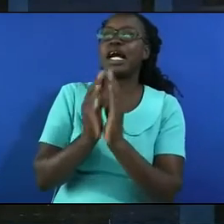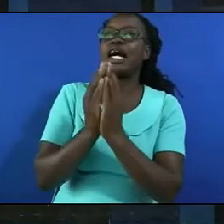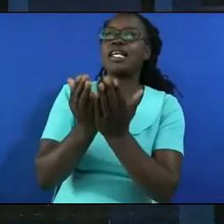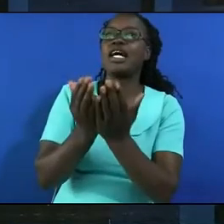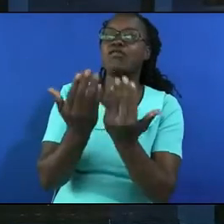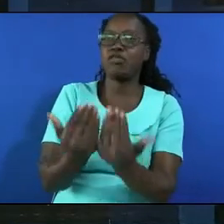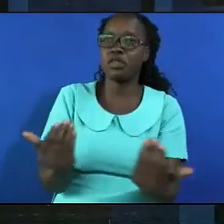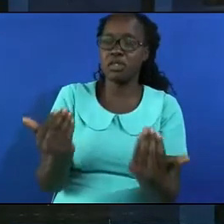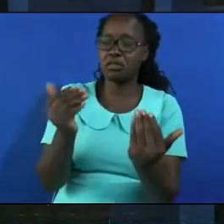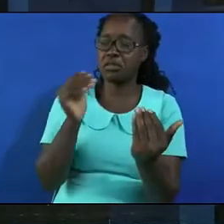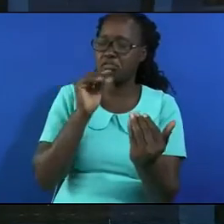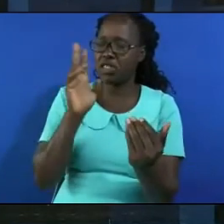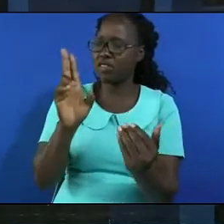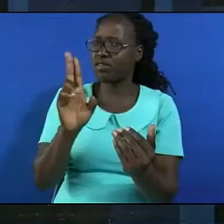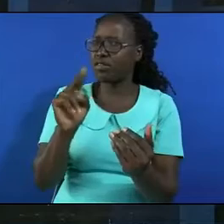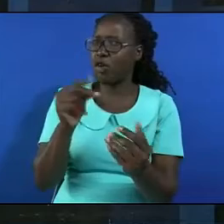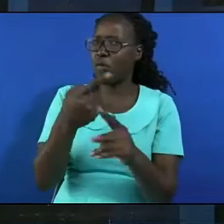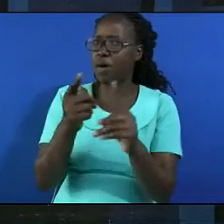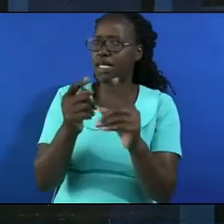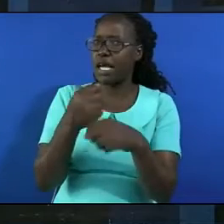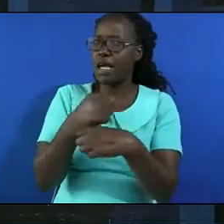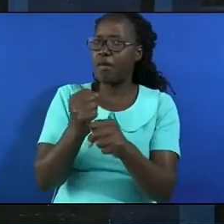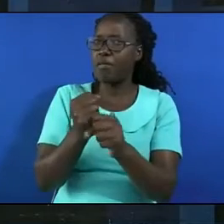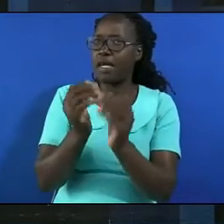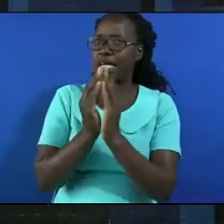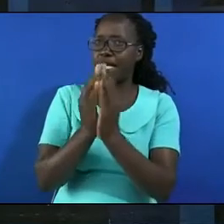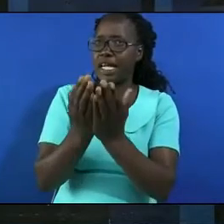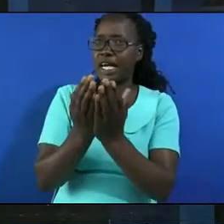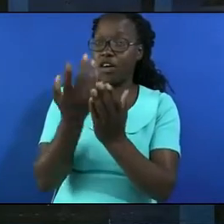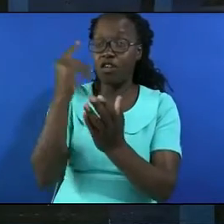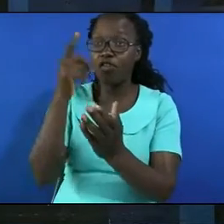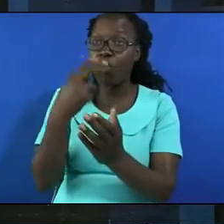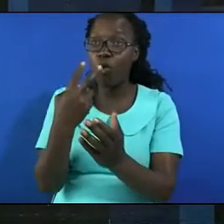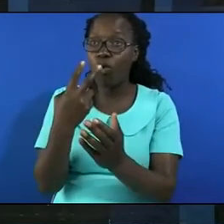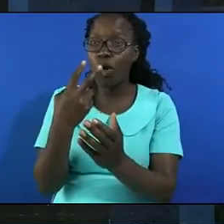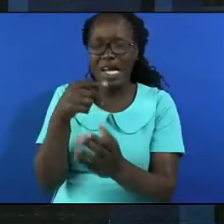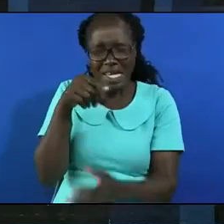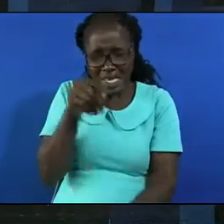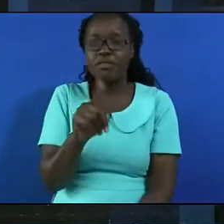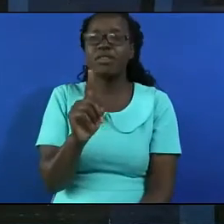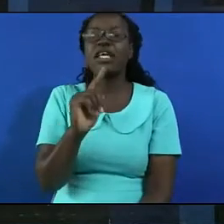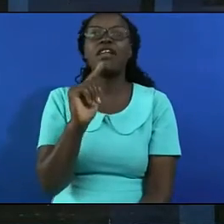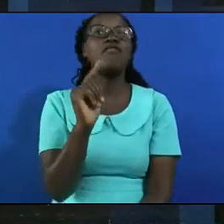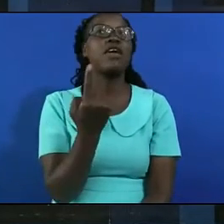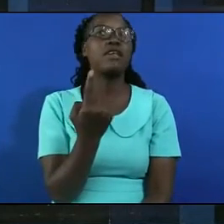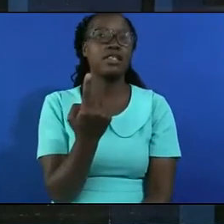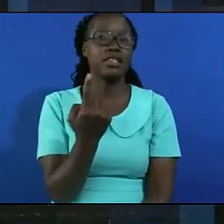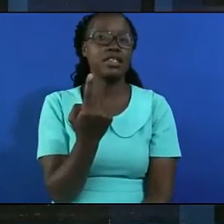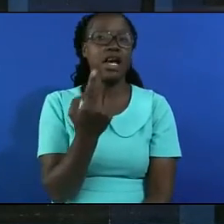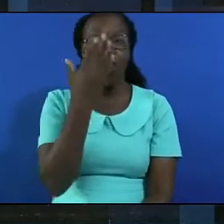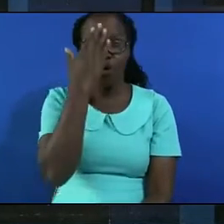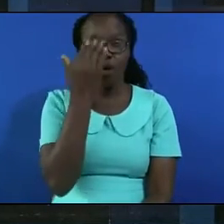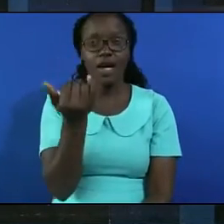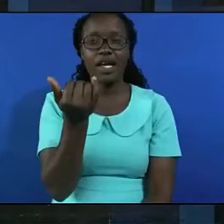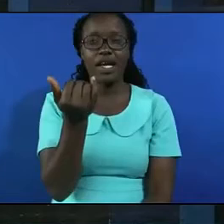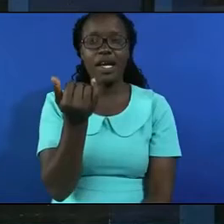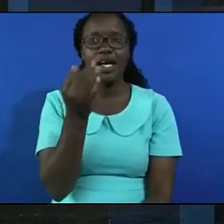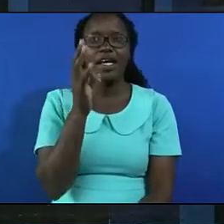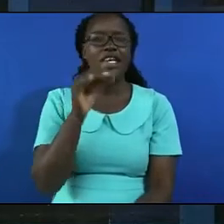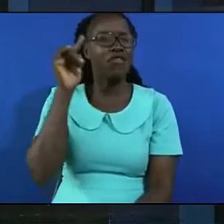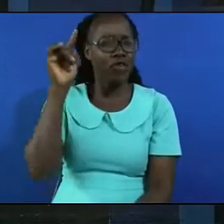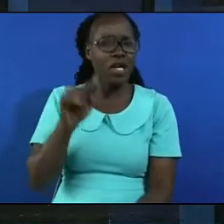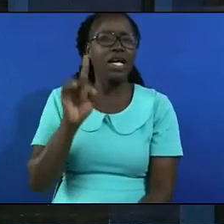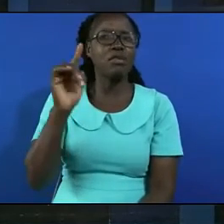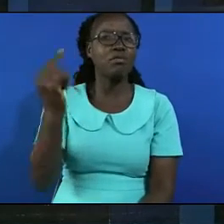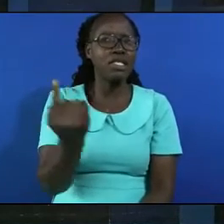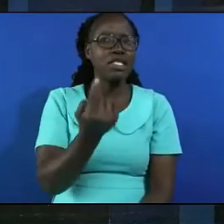his children. He was making an ark for who? For himself. Because if you can't